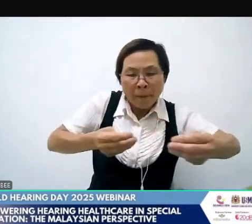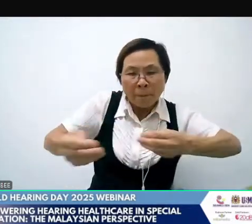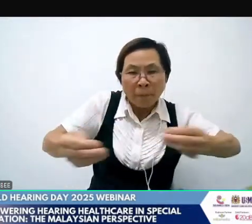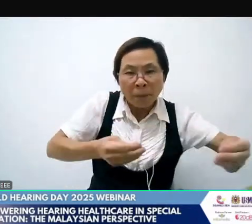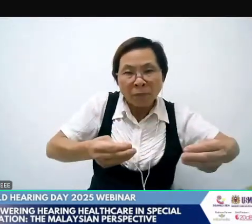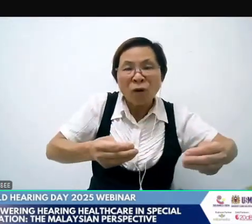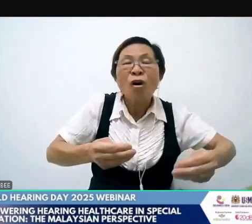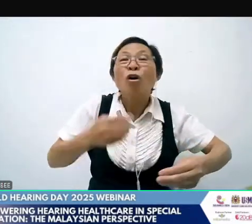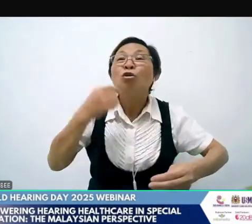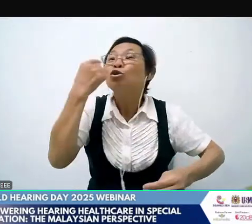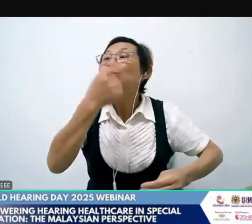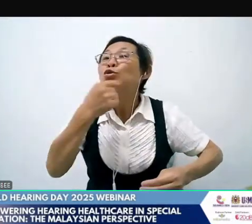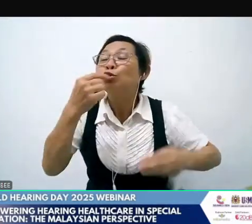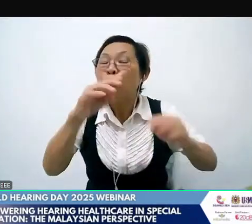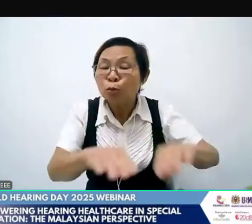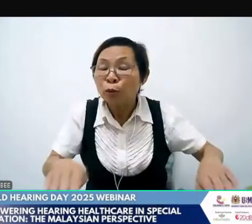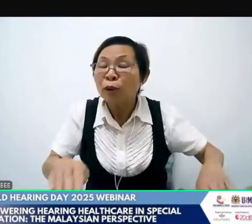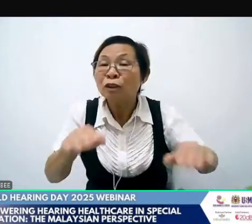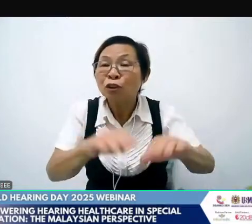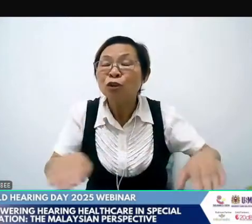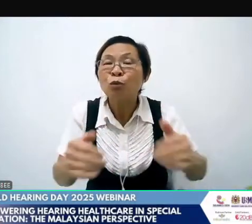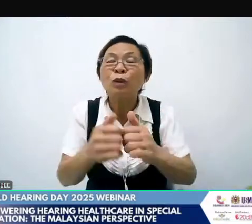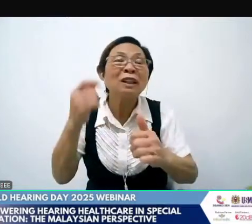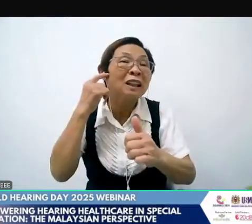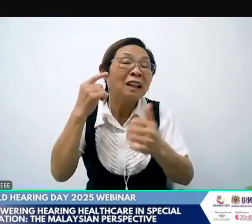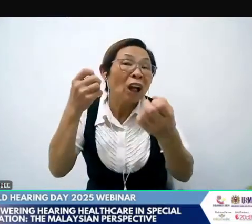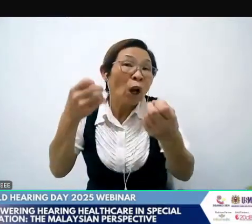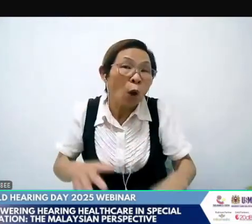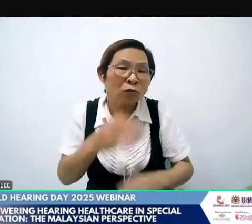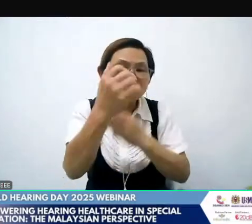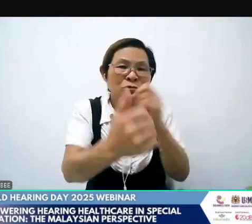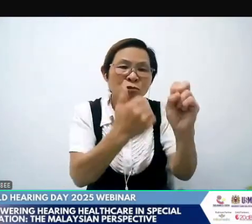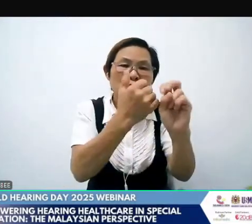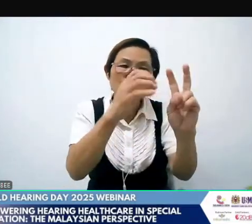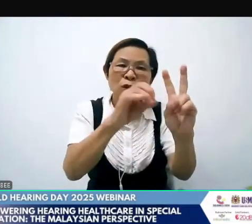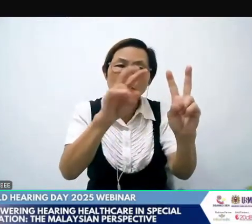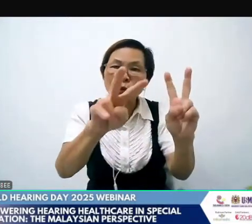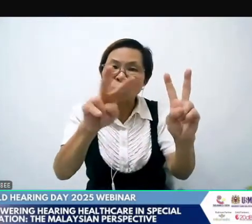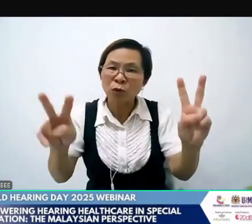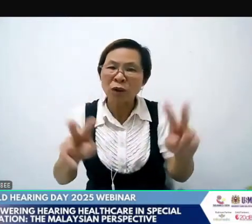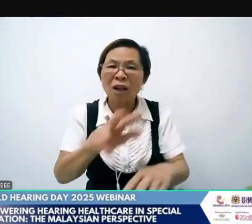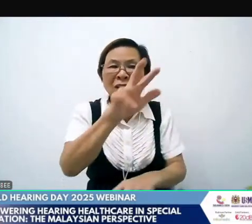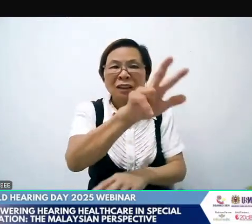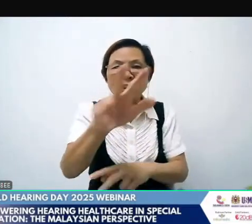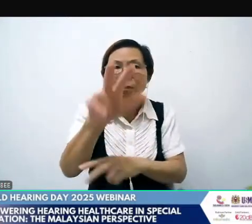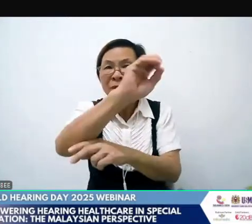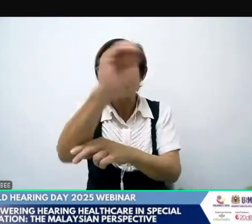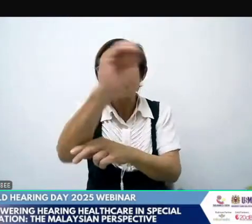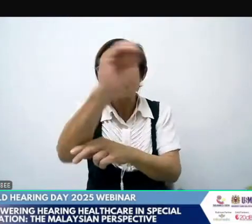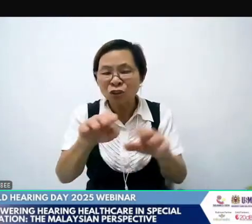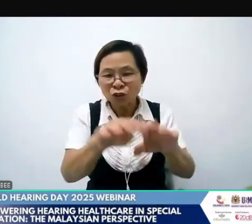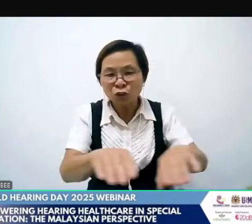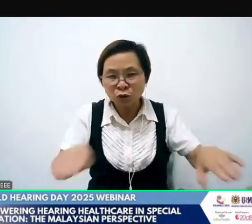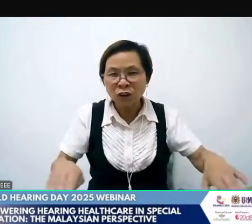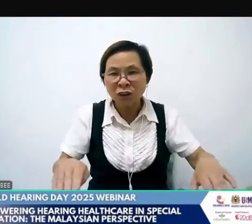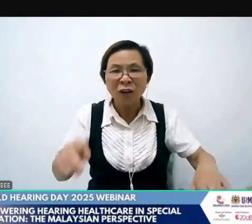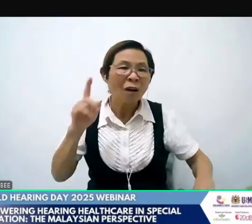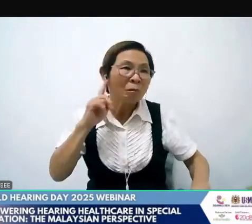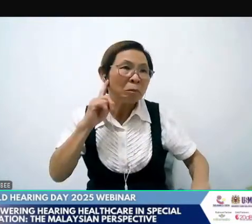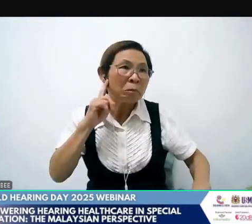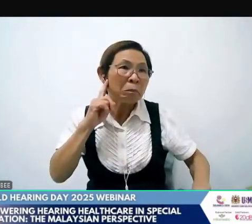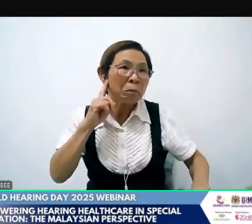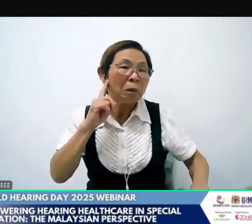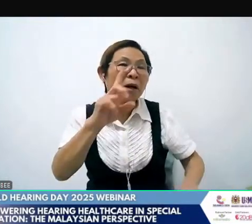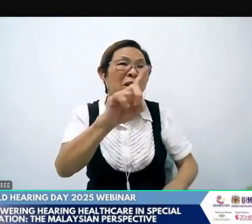loss. In year 2022, 33% of children with hearing impairment